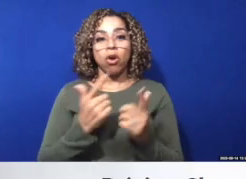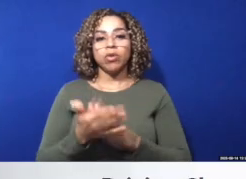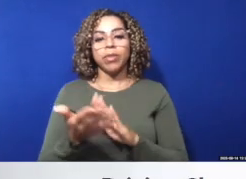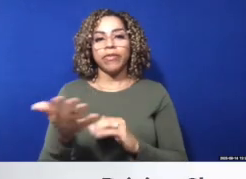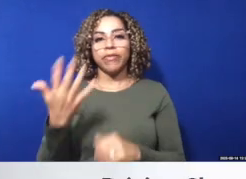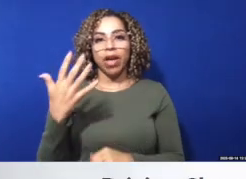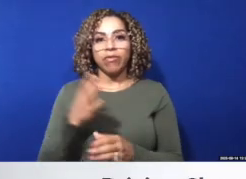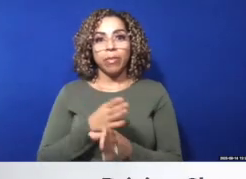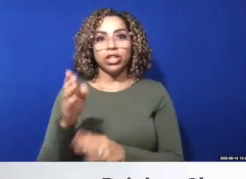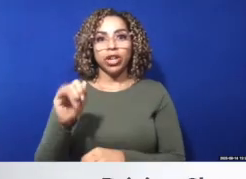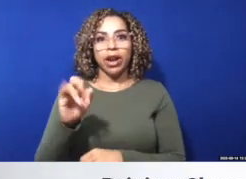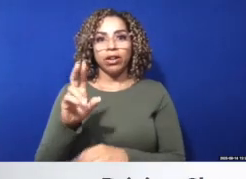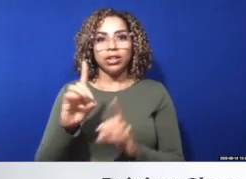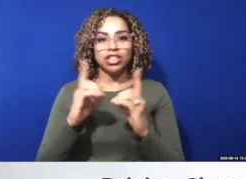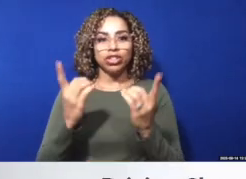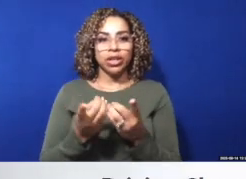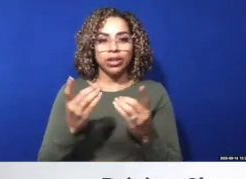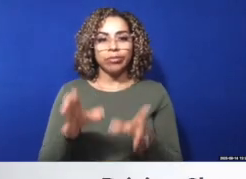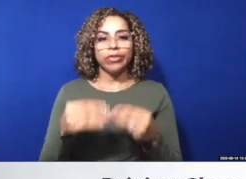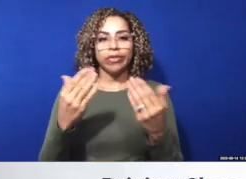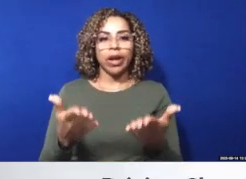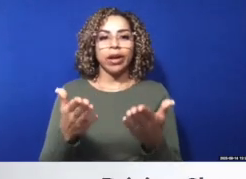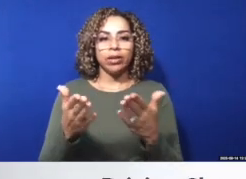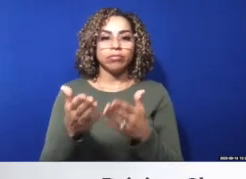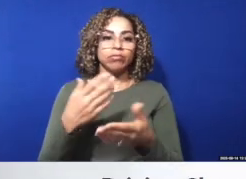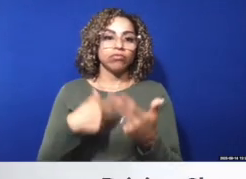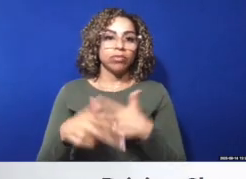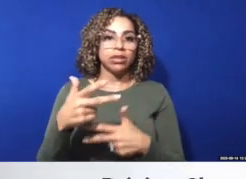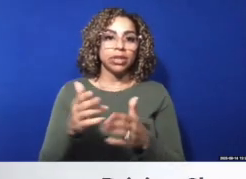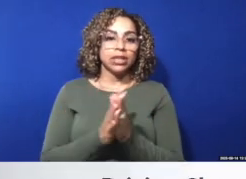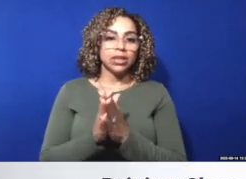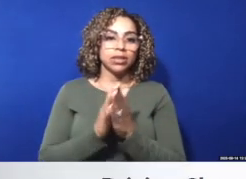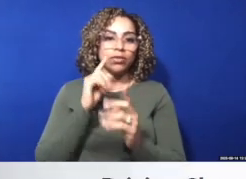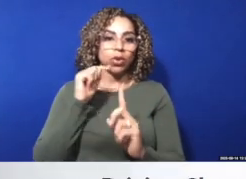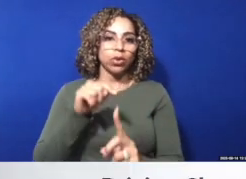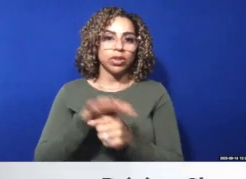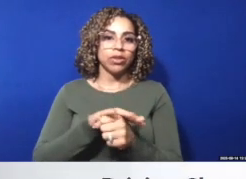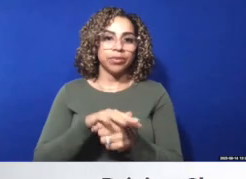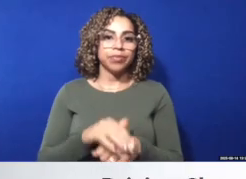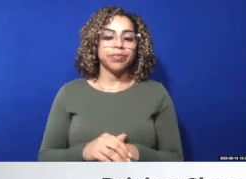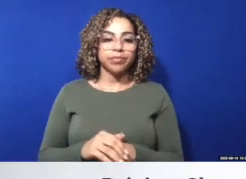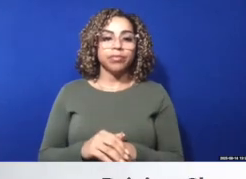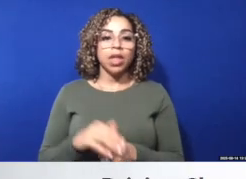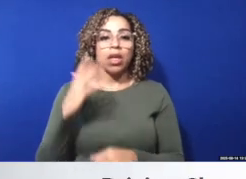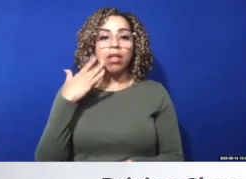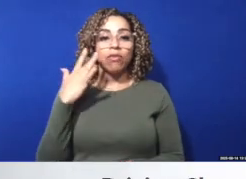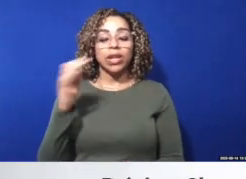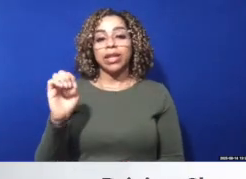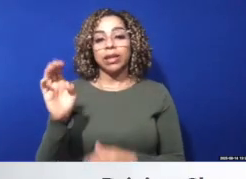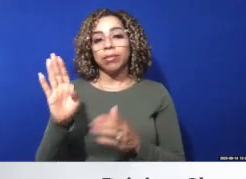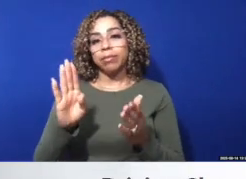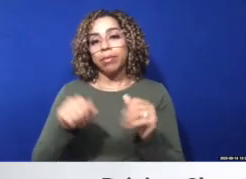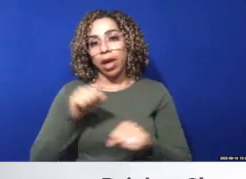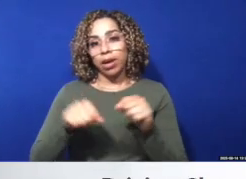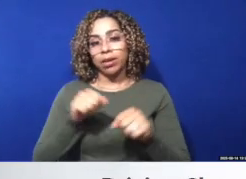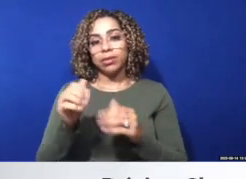and replace incentive in those districts' territories. The California E-Bike Incentive Project offers individuals payment assistance for